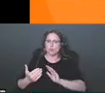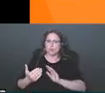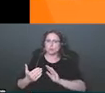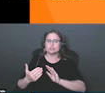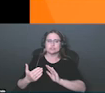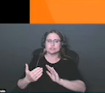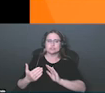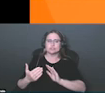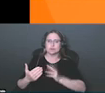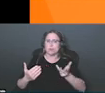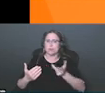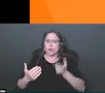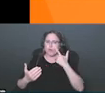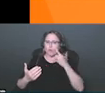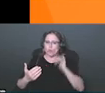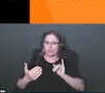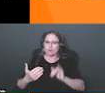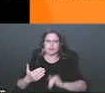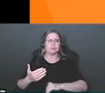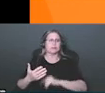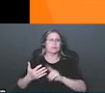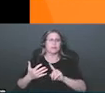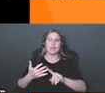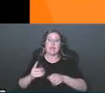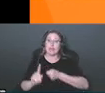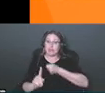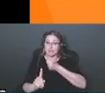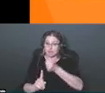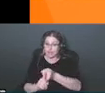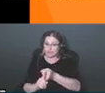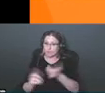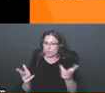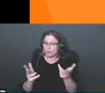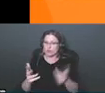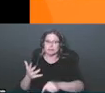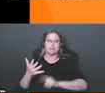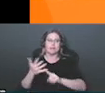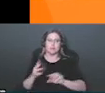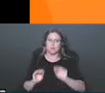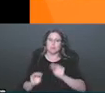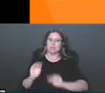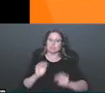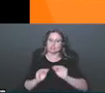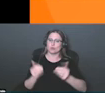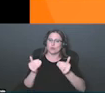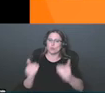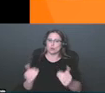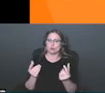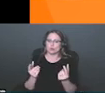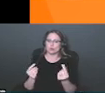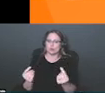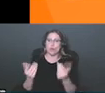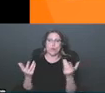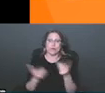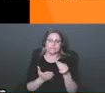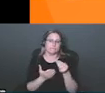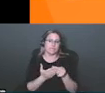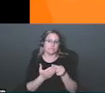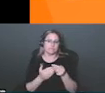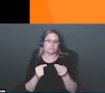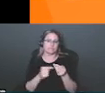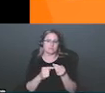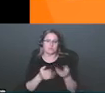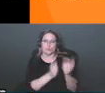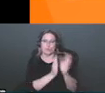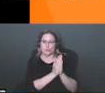methodology, what impact you're going to have, and what the budget is, the cost to do it, or what funding you're